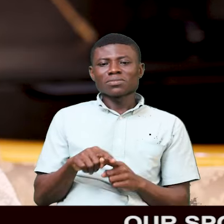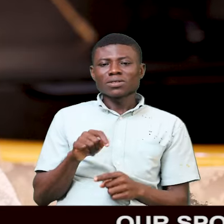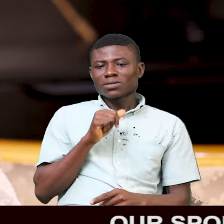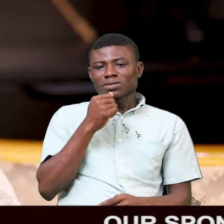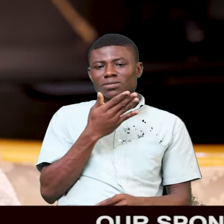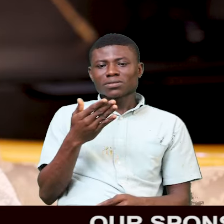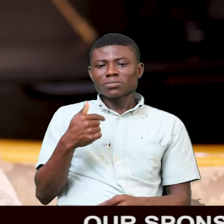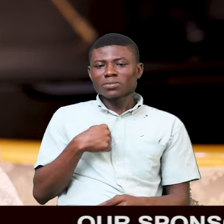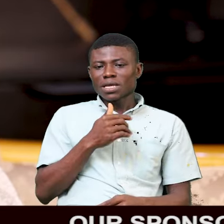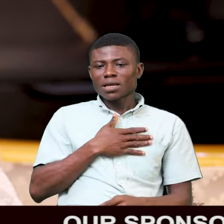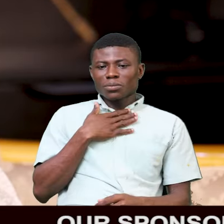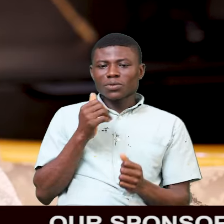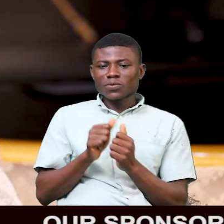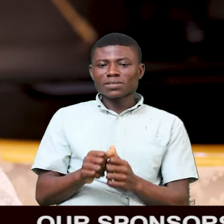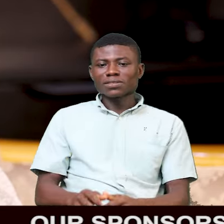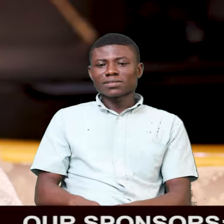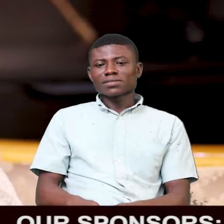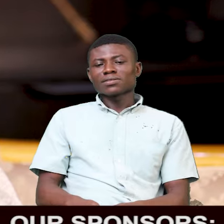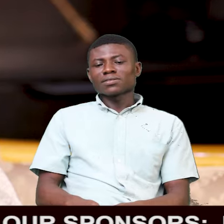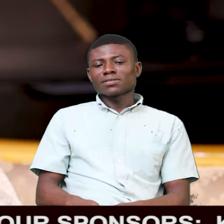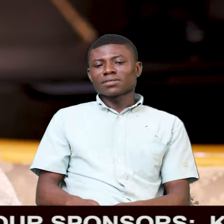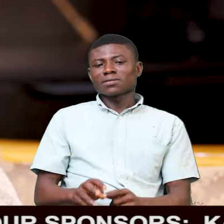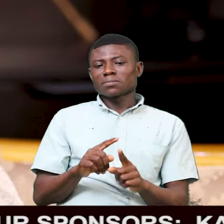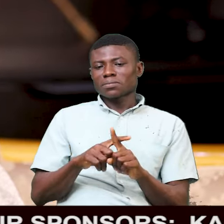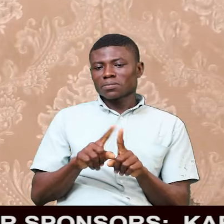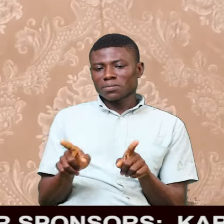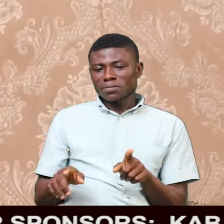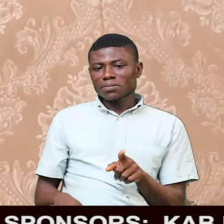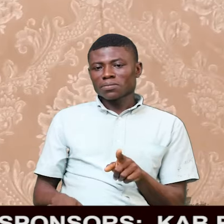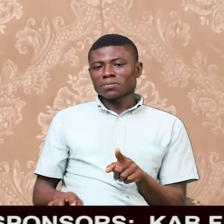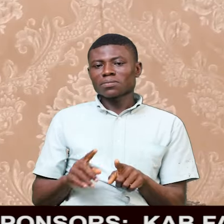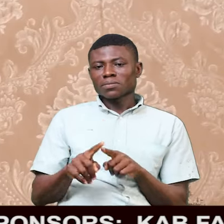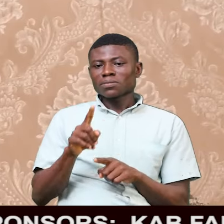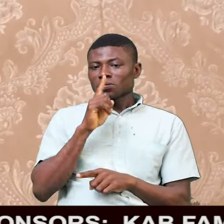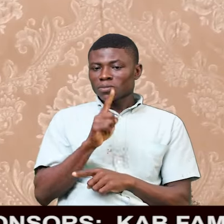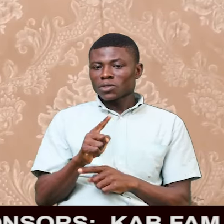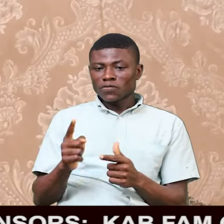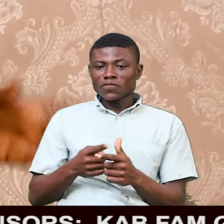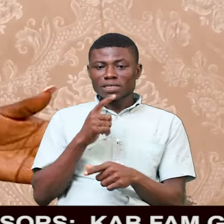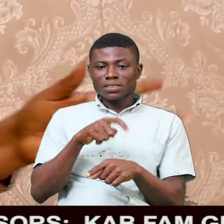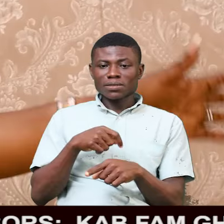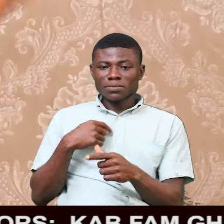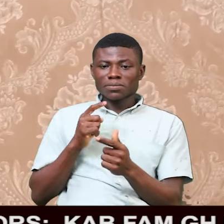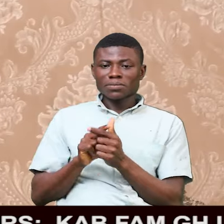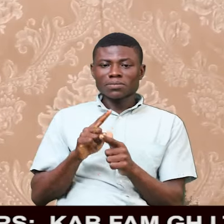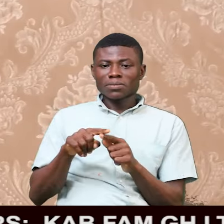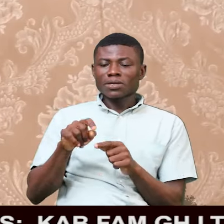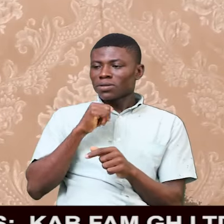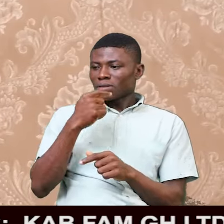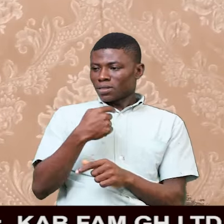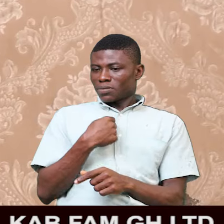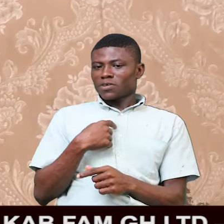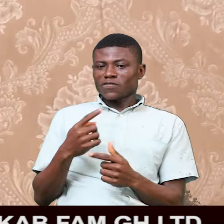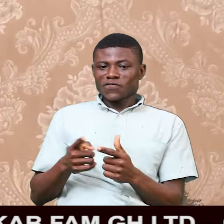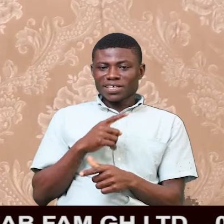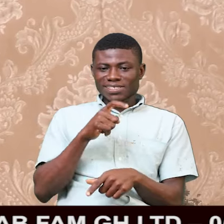adia meniji hon. But, no kre, first time ami hunu, no onu nka anshu